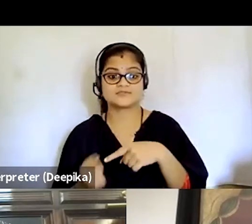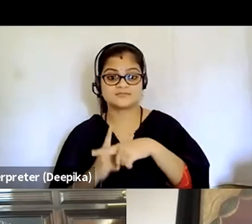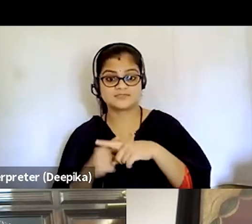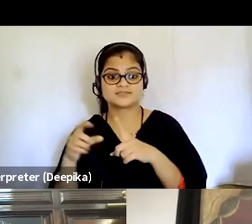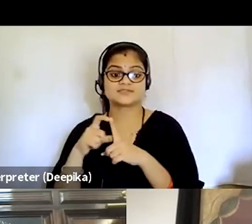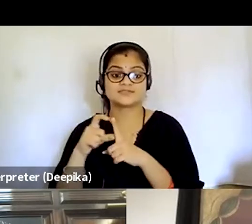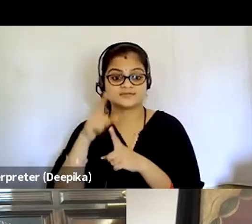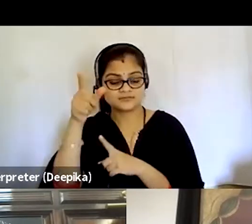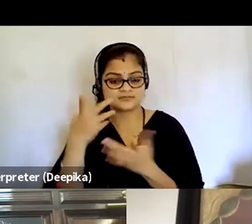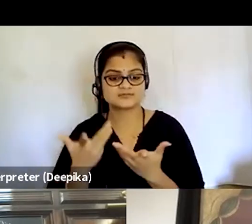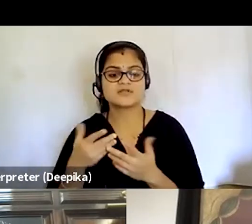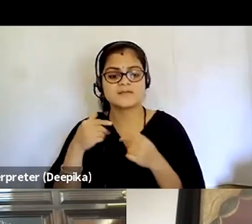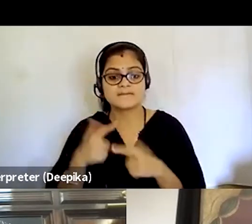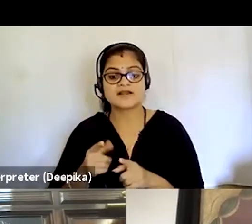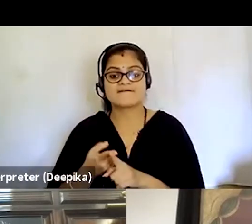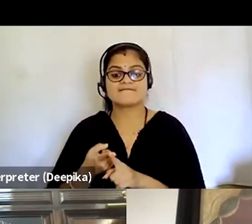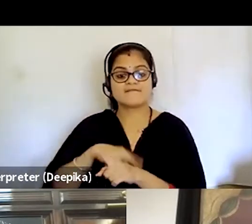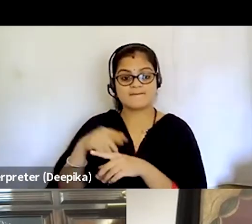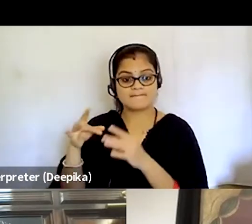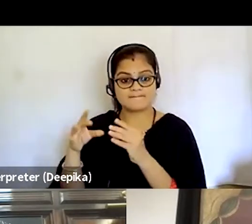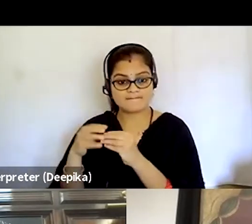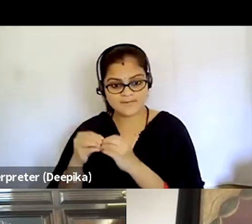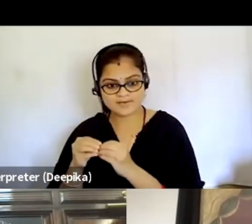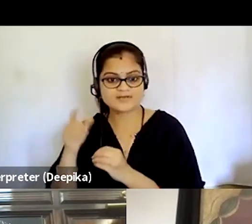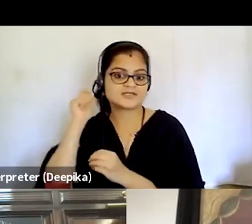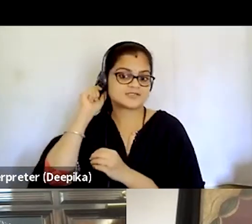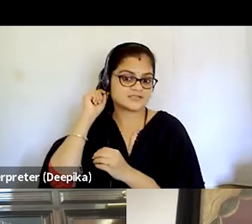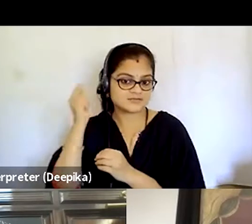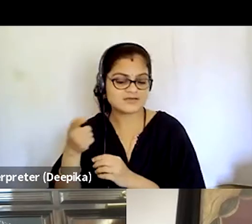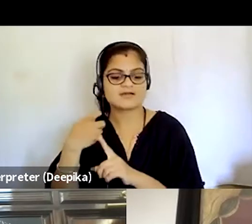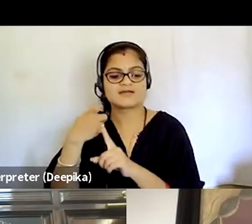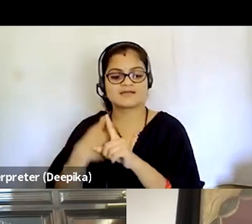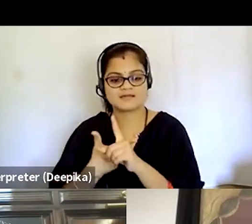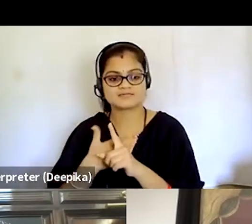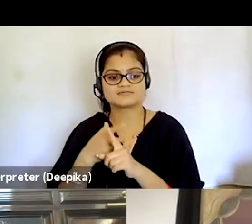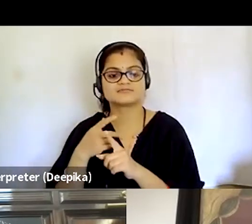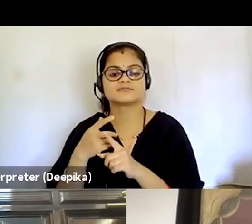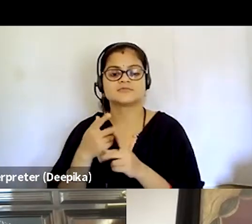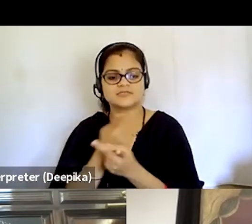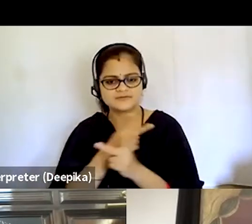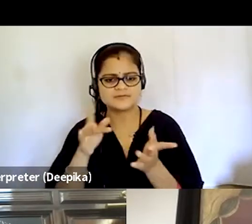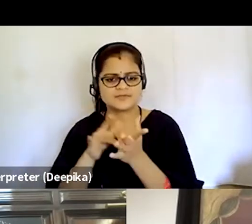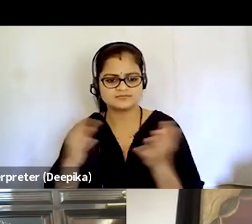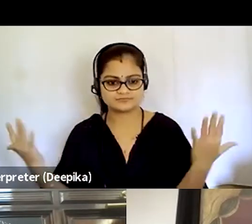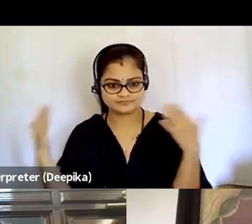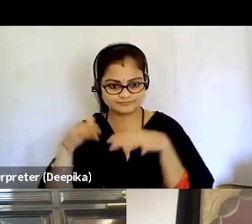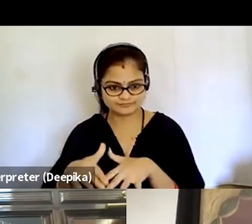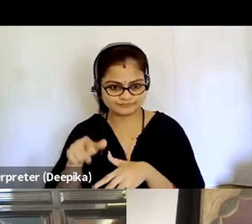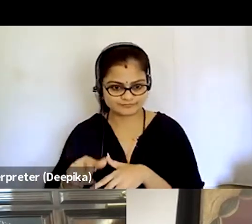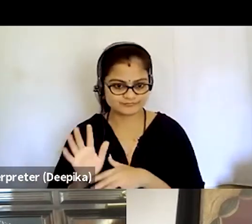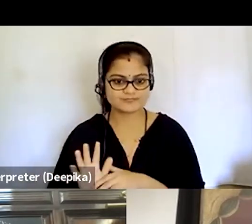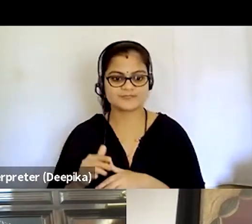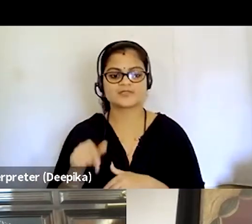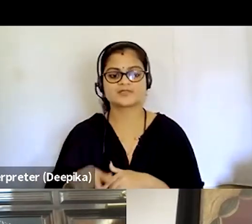just coming from Bangalore. People came from Chennai, from Kerala, and various places. And that's